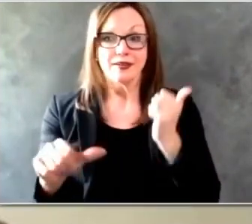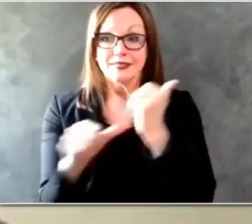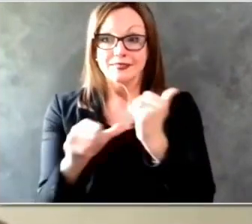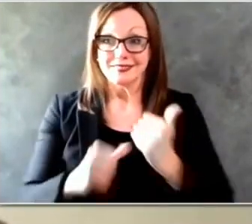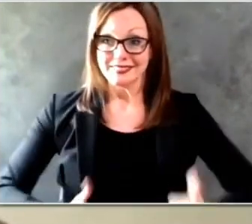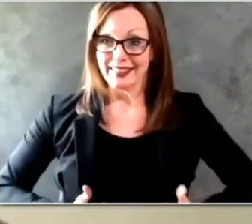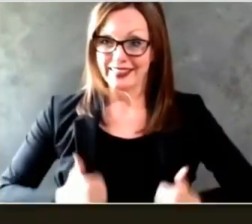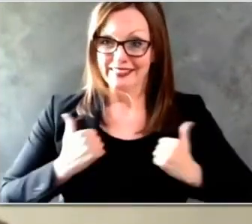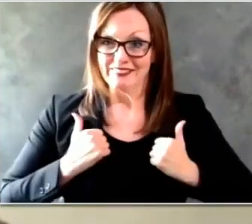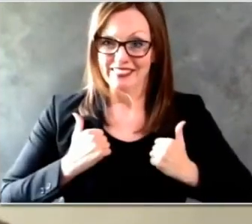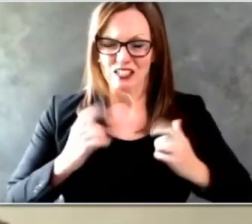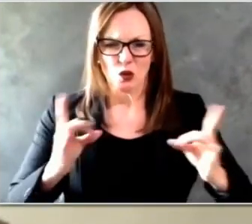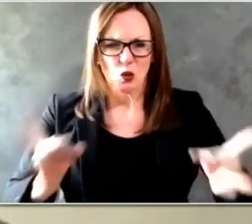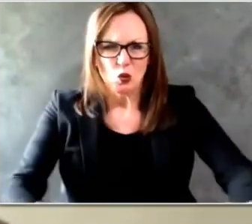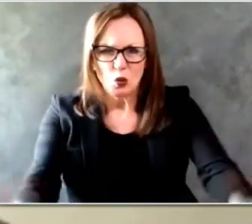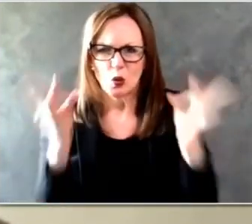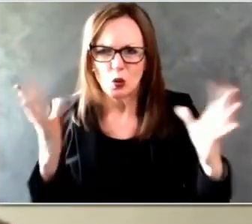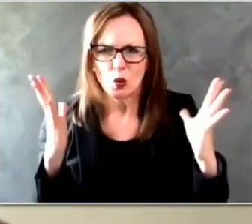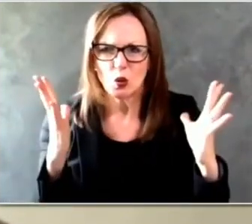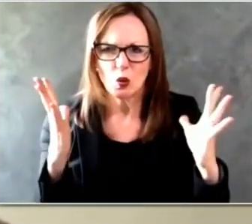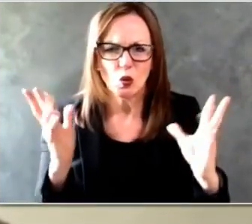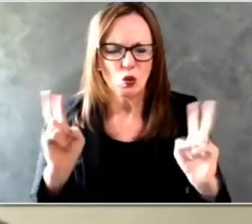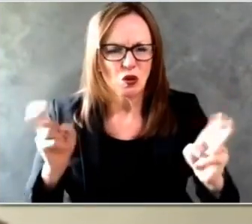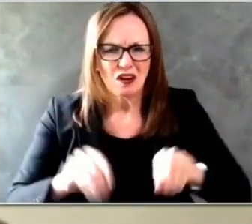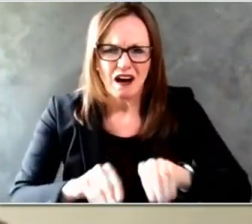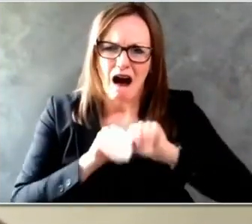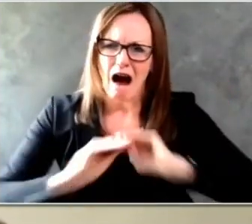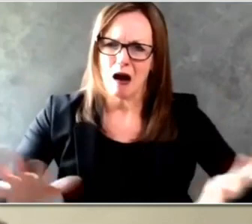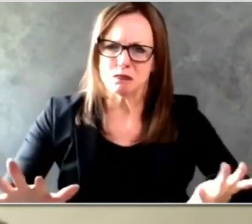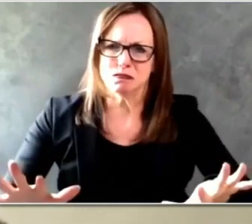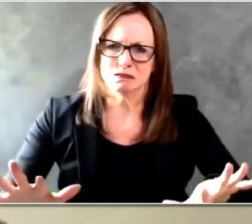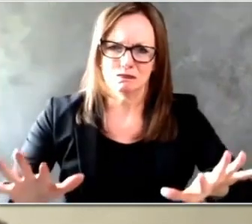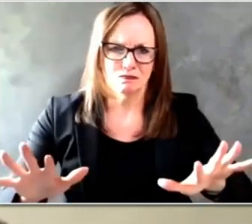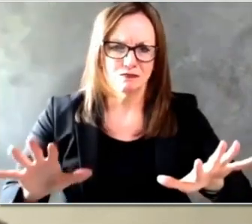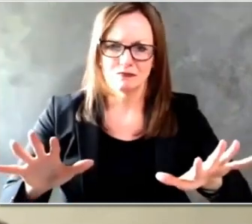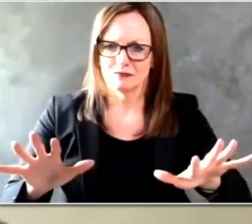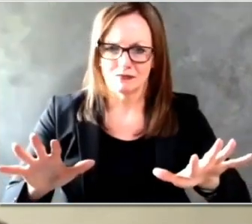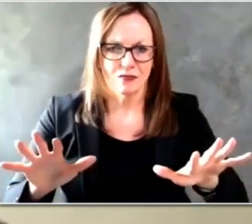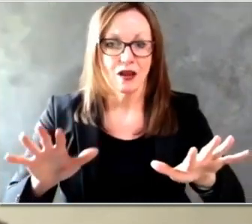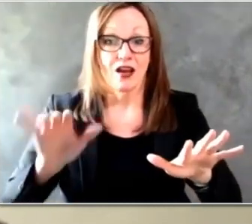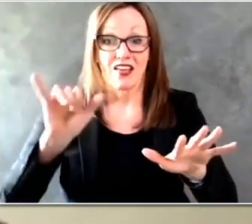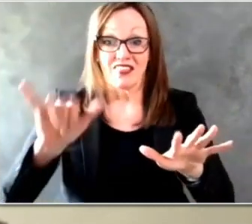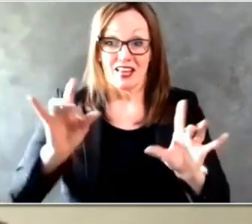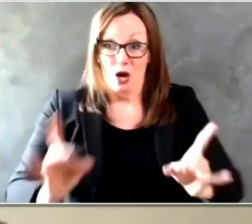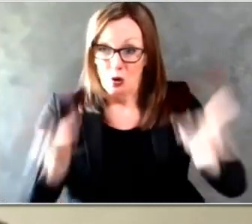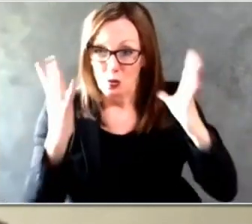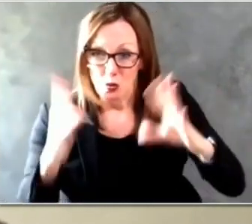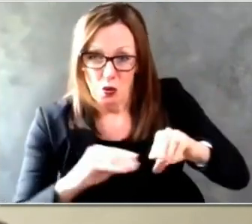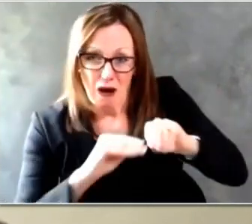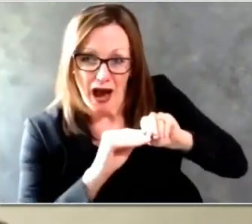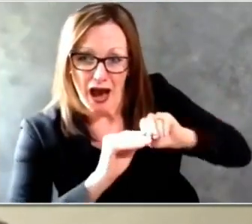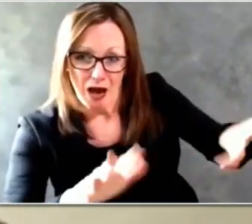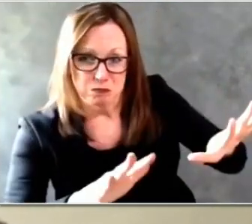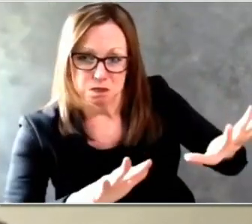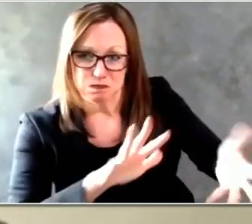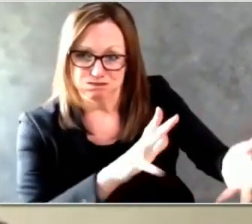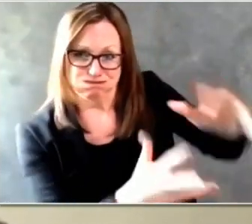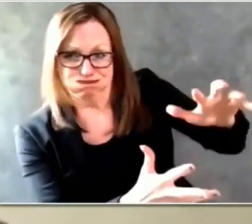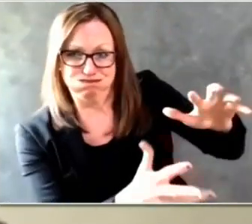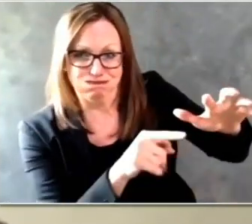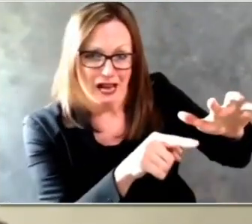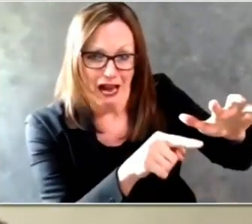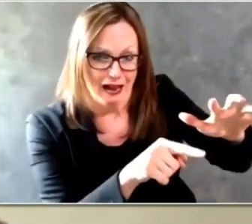priority than a routine community testing site. So when all of these requests come into the State Emergency Operations